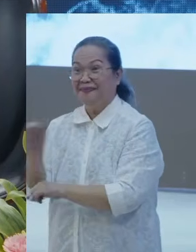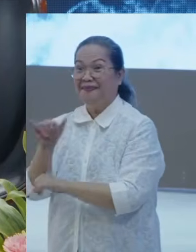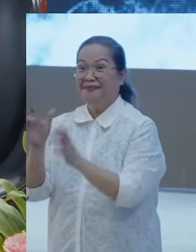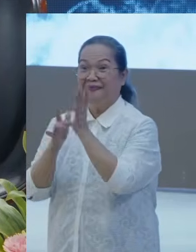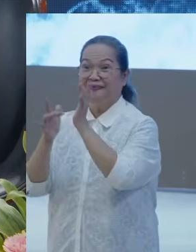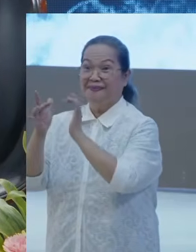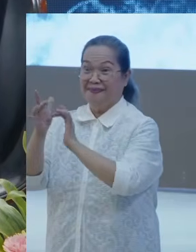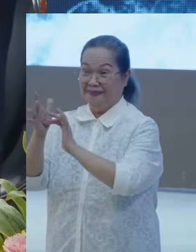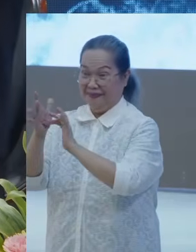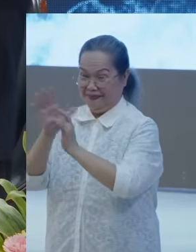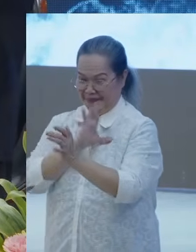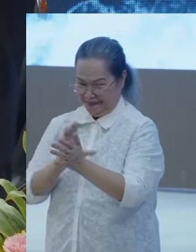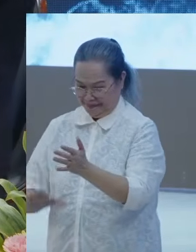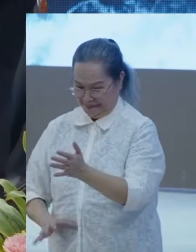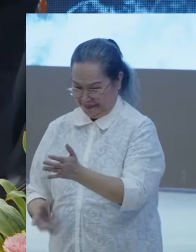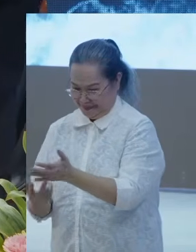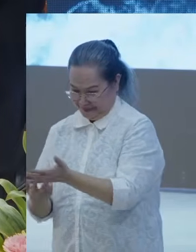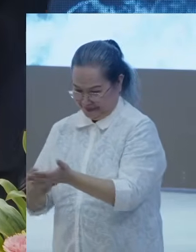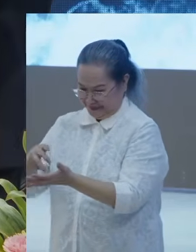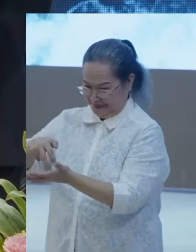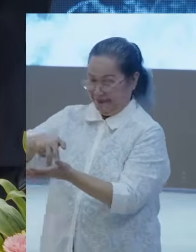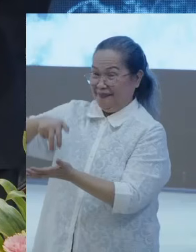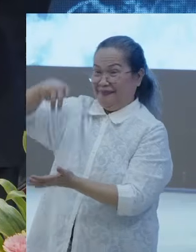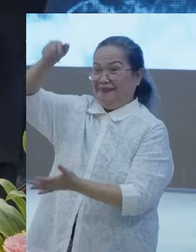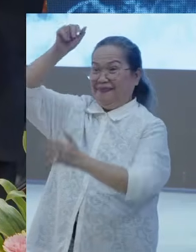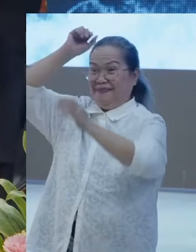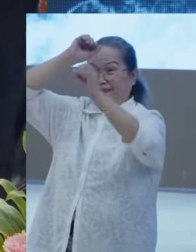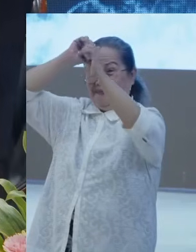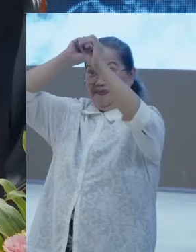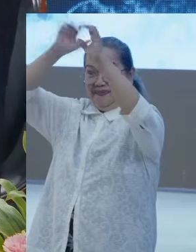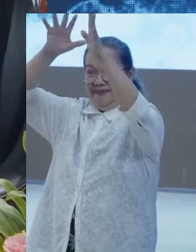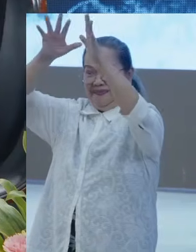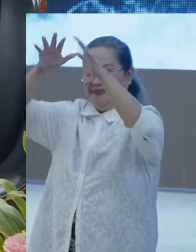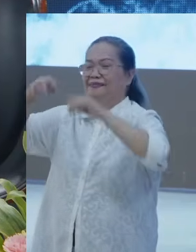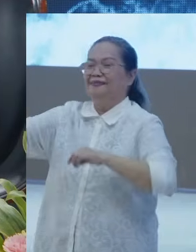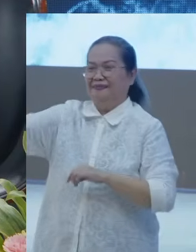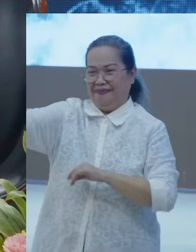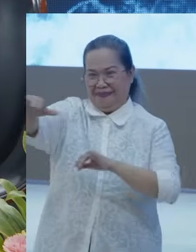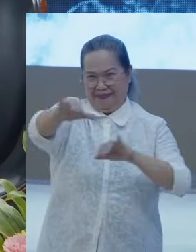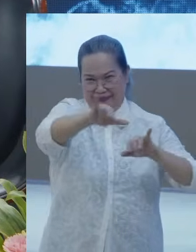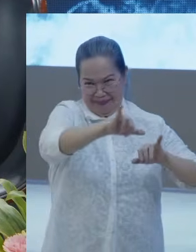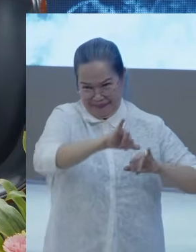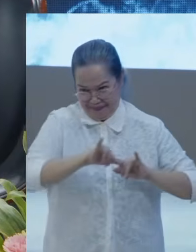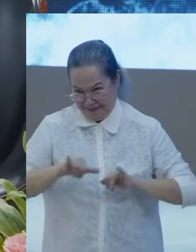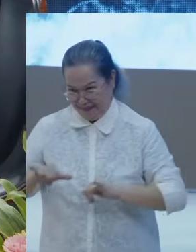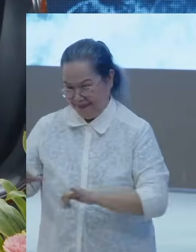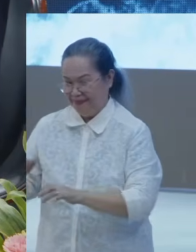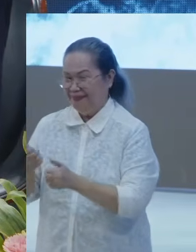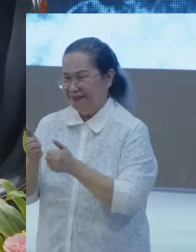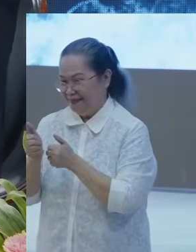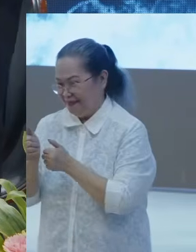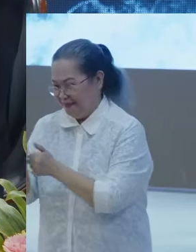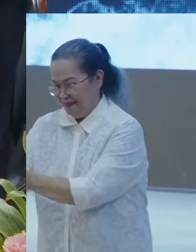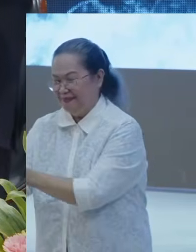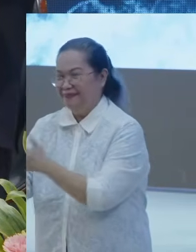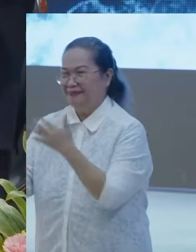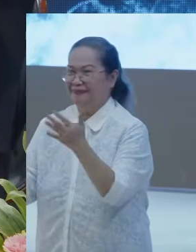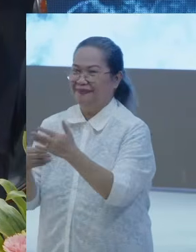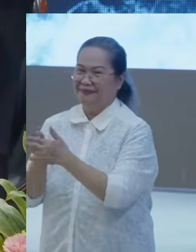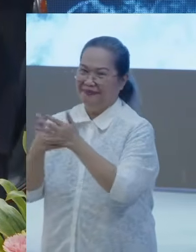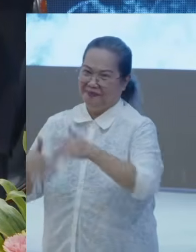was raised from the dead by the glory of the Father, we too might walk in newness of